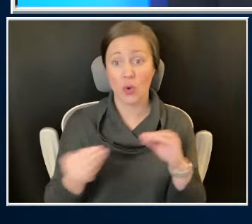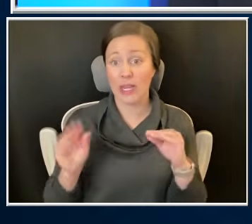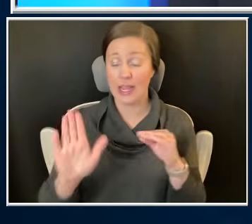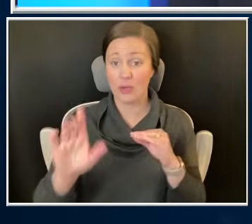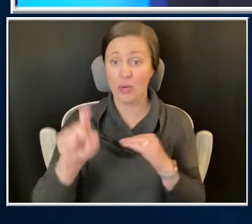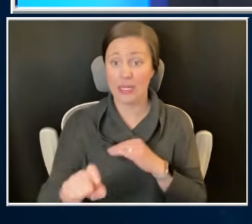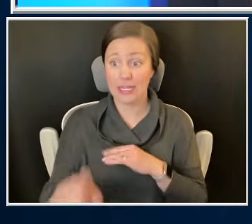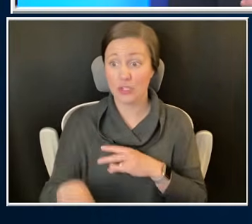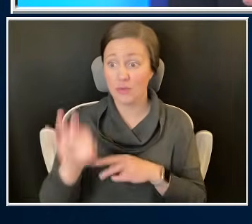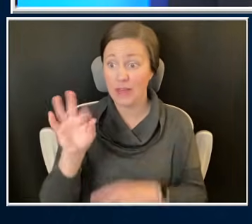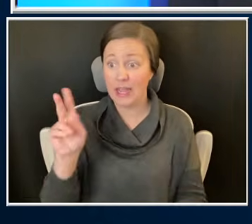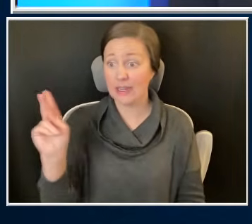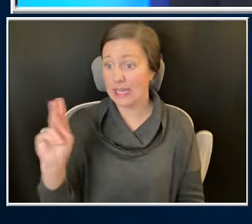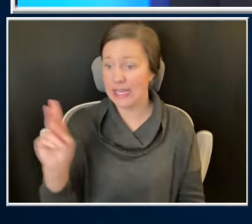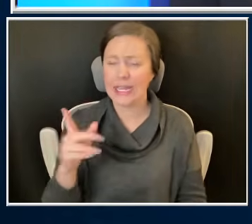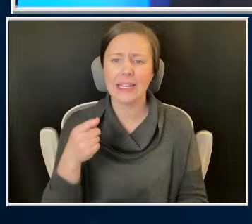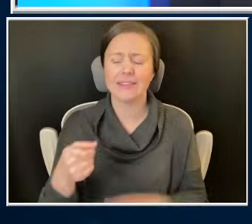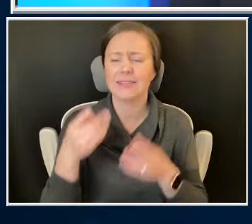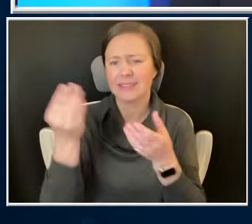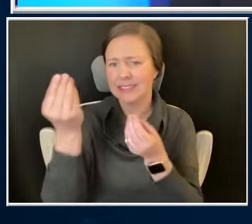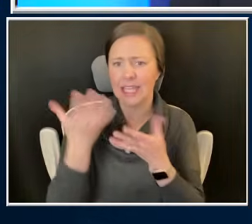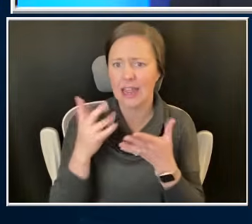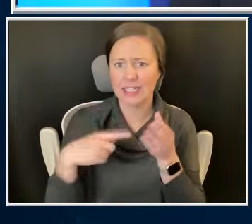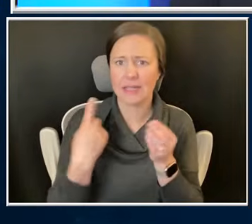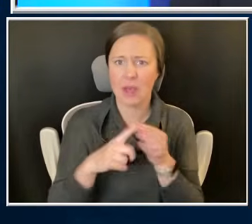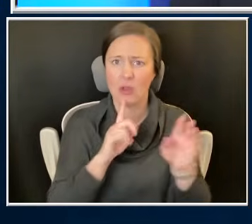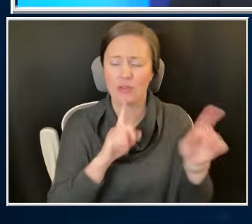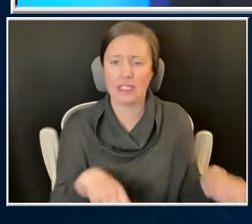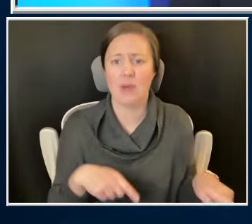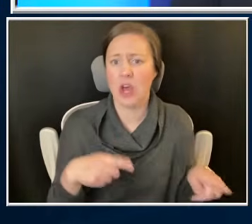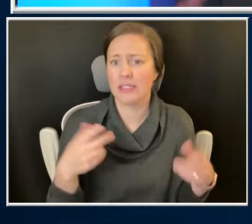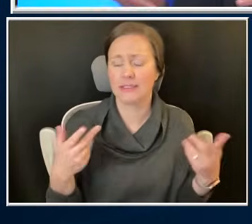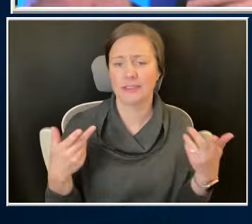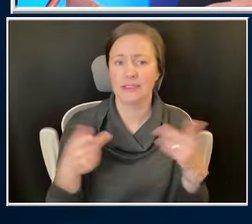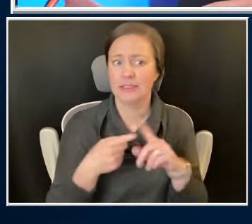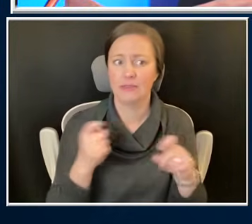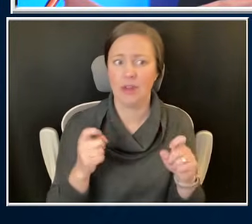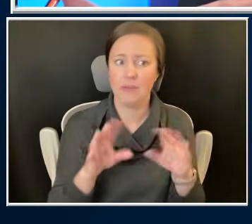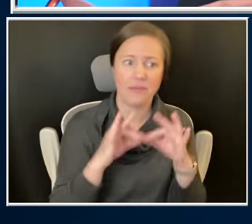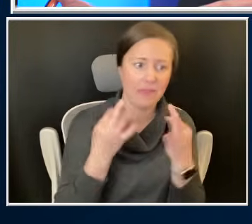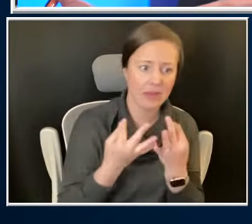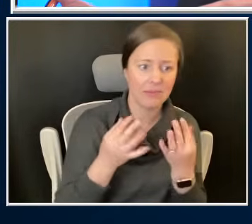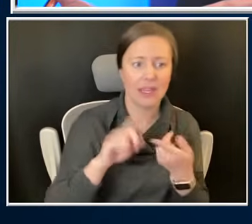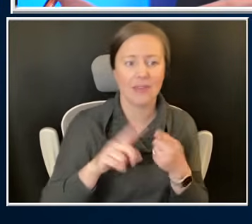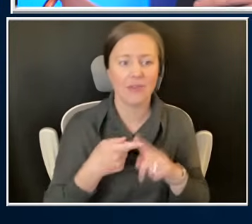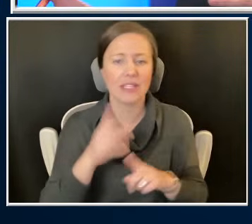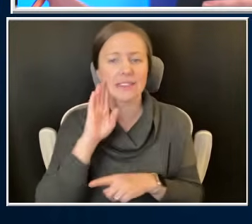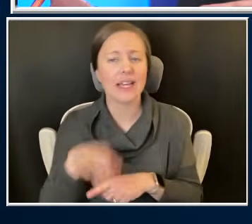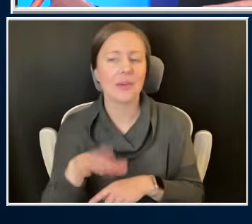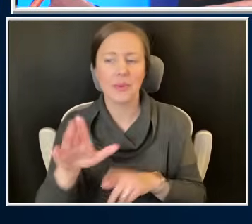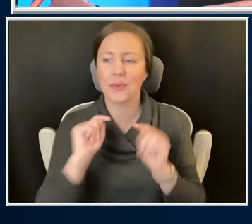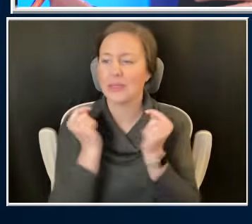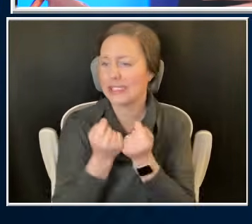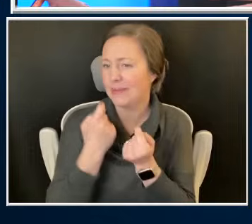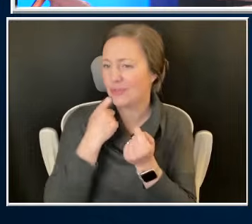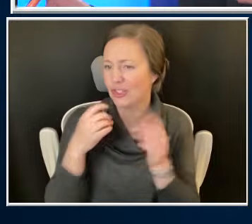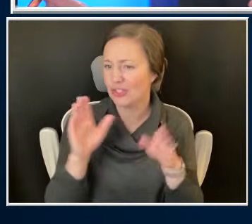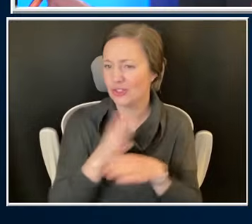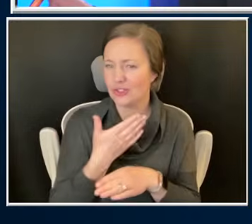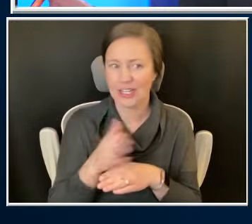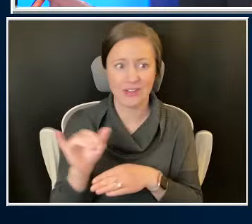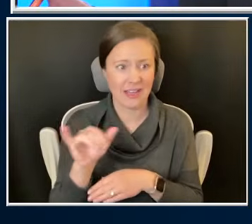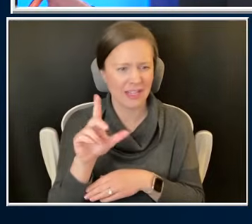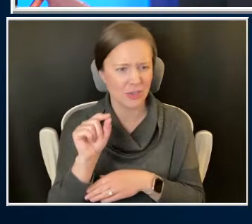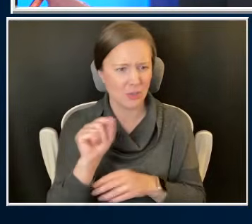kidney. Tell us about the response that you have gotten so far from family and friends. I know your team had just shared that, what was it, about 20 people have